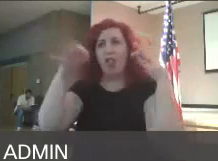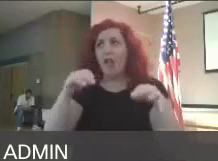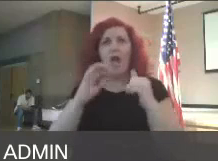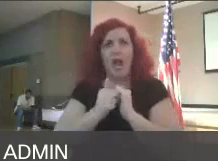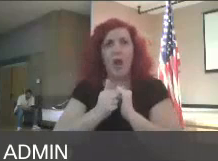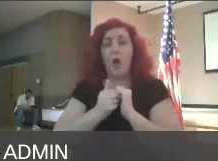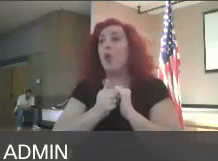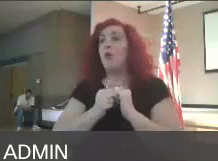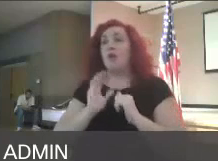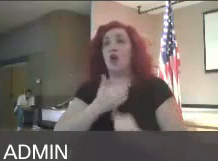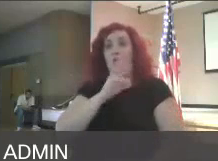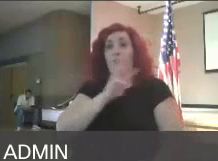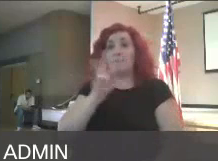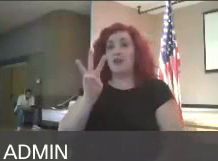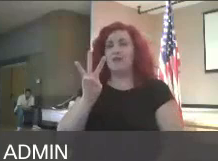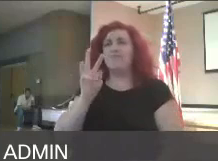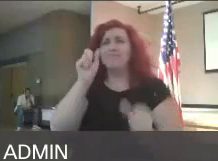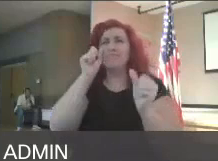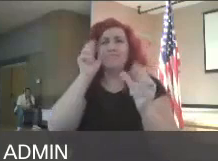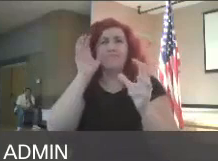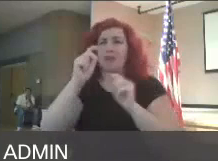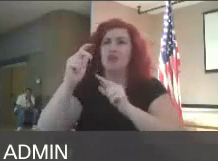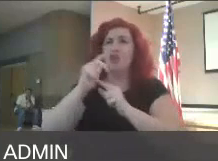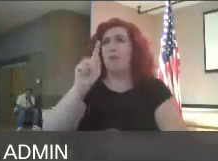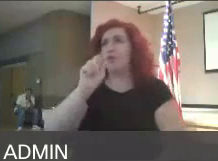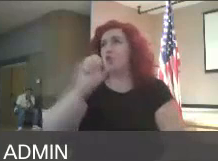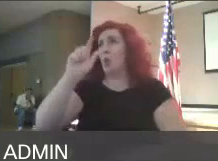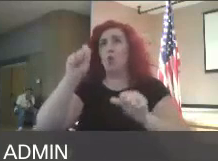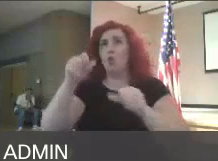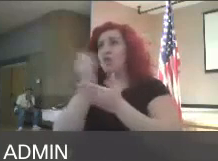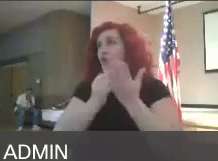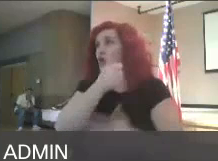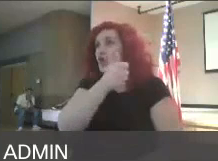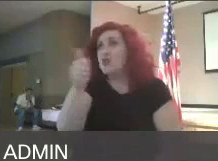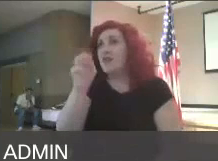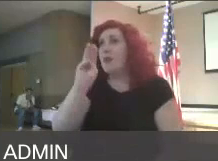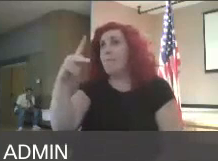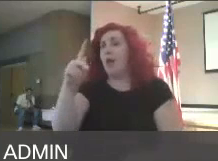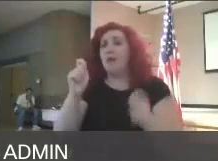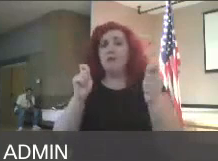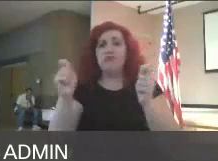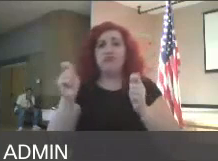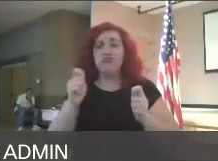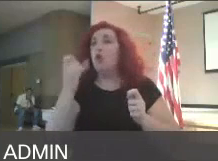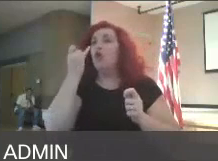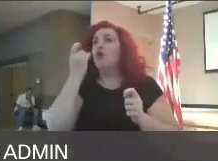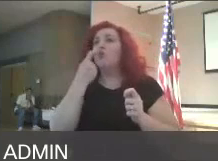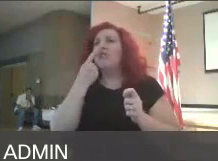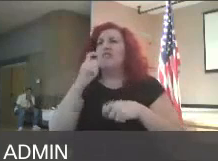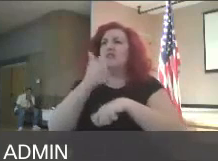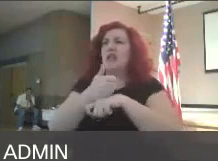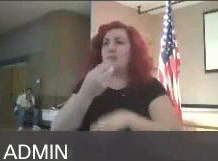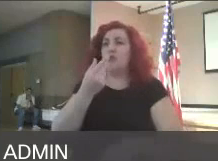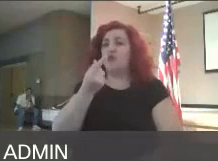that, but on our website now is this incredible tool to be able to draw your own map, adjusting from the grid lines that we